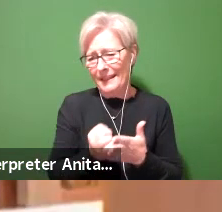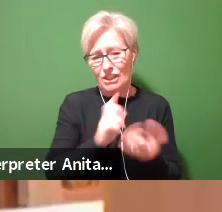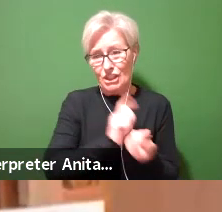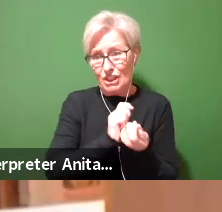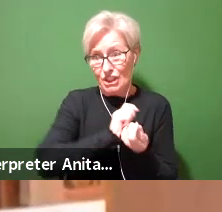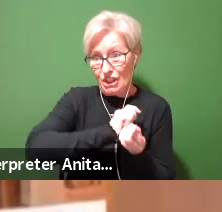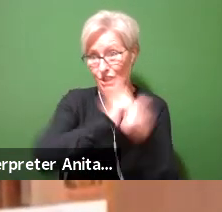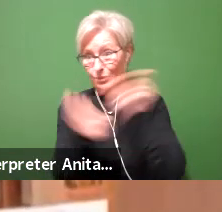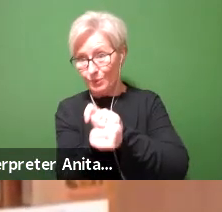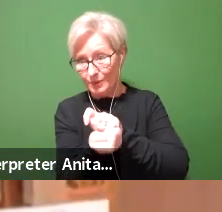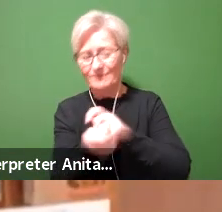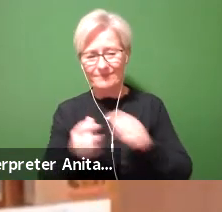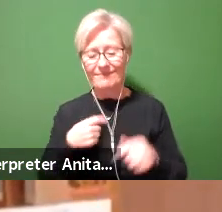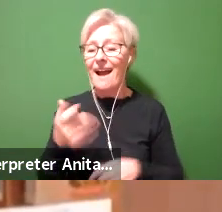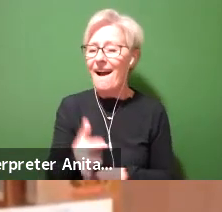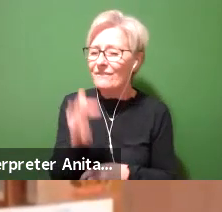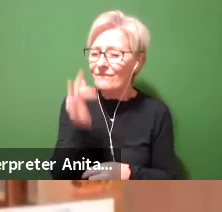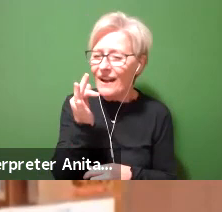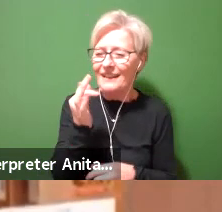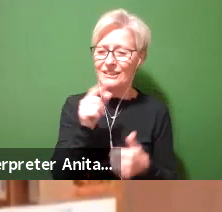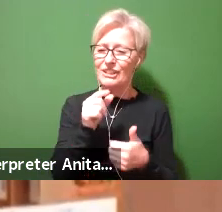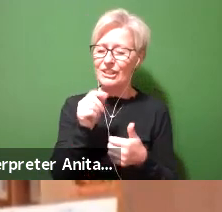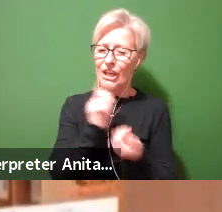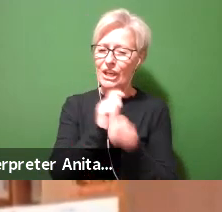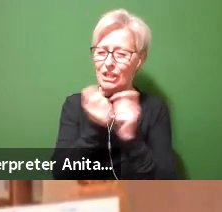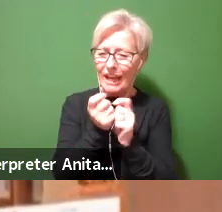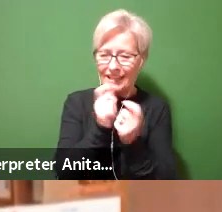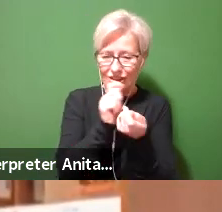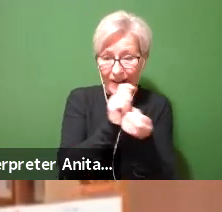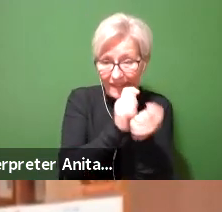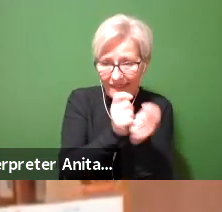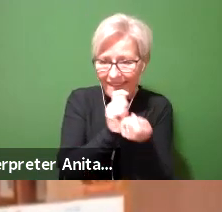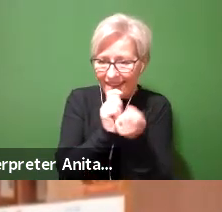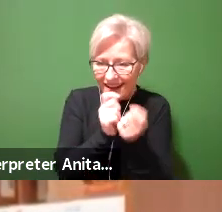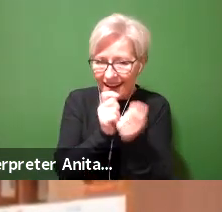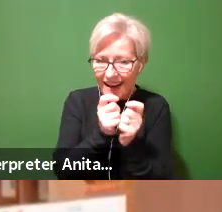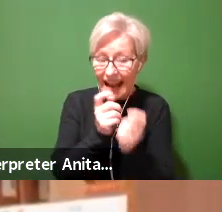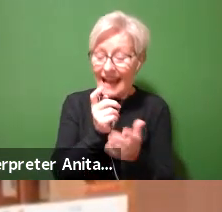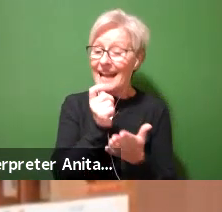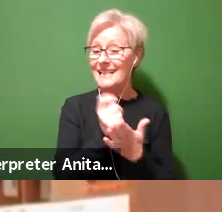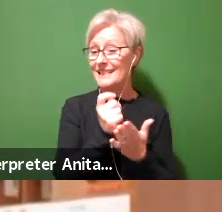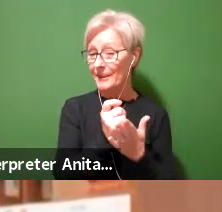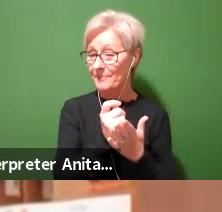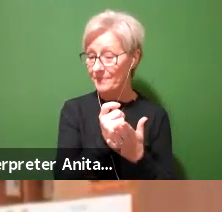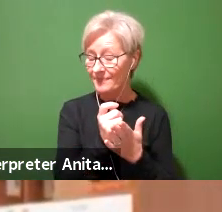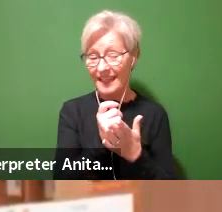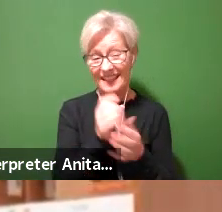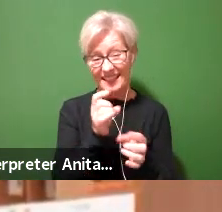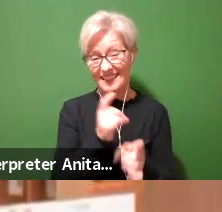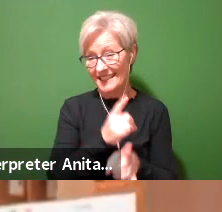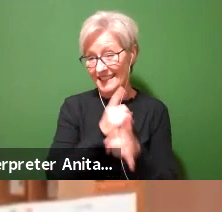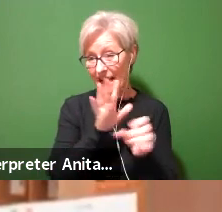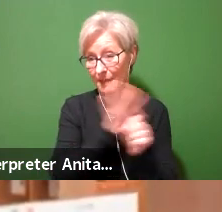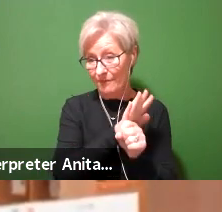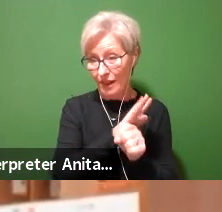always find that picking one or two changes at a time and promising to work on those is helpful. And as the old saying goes, how do